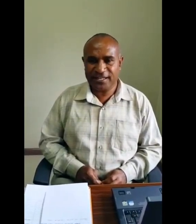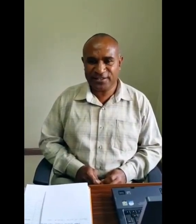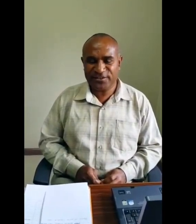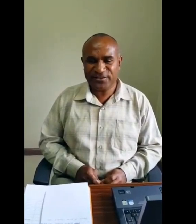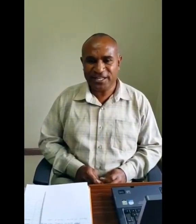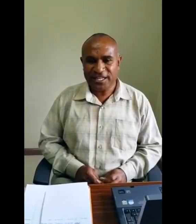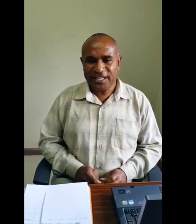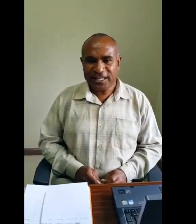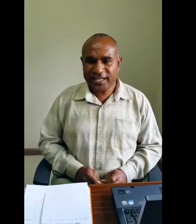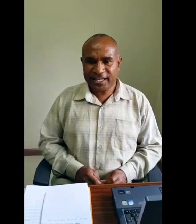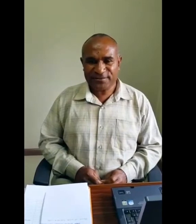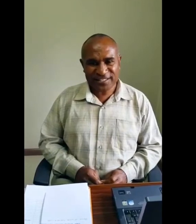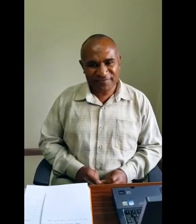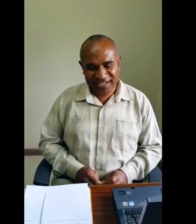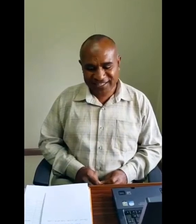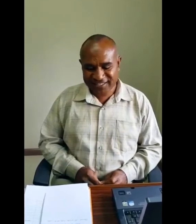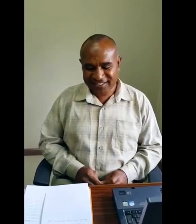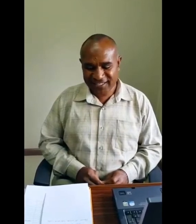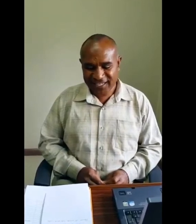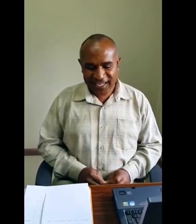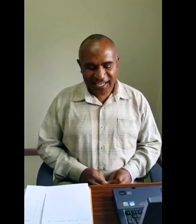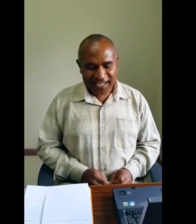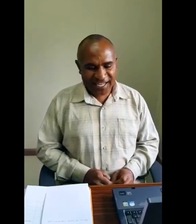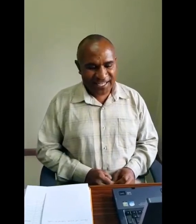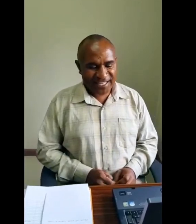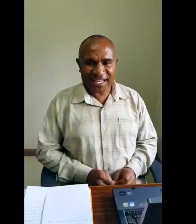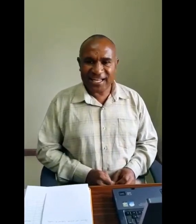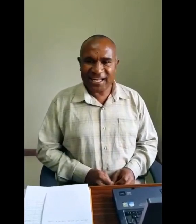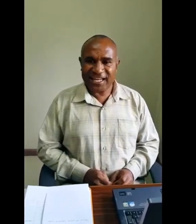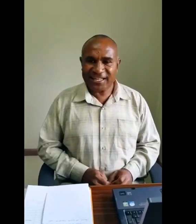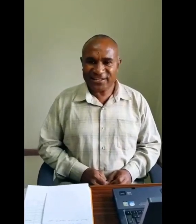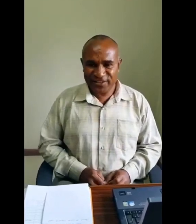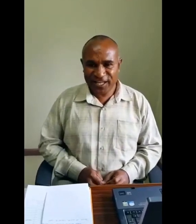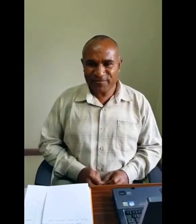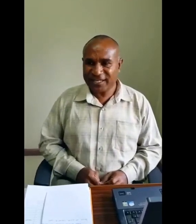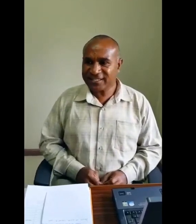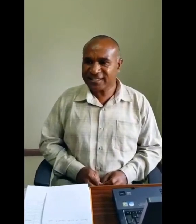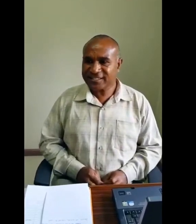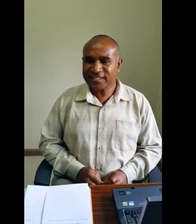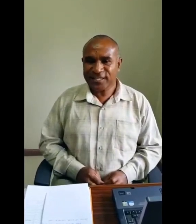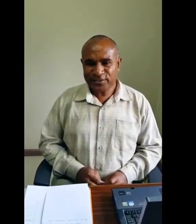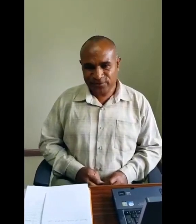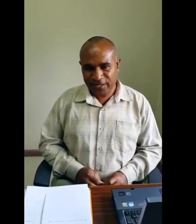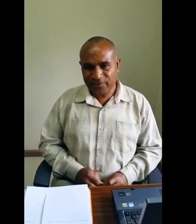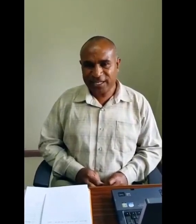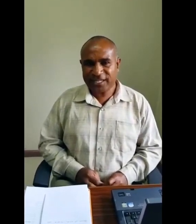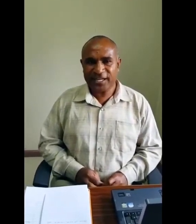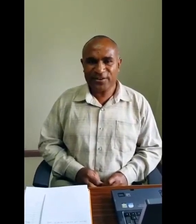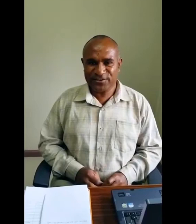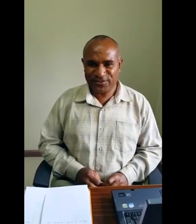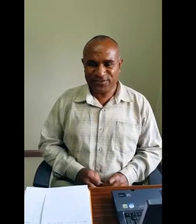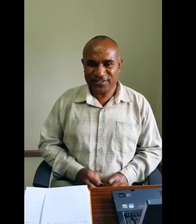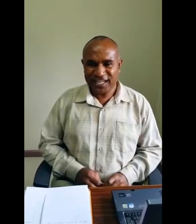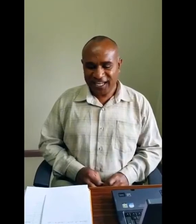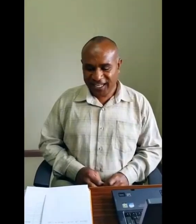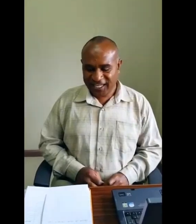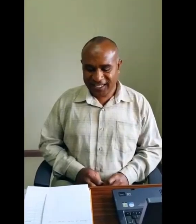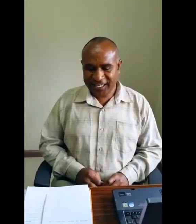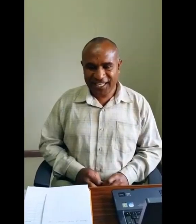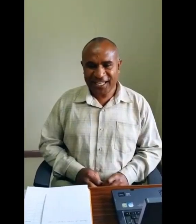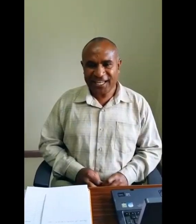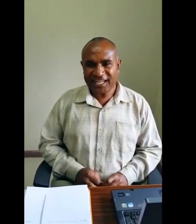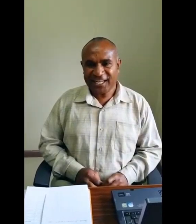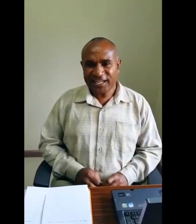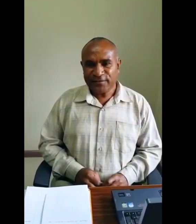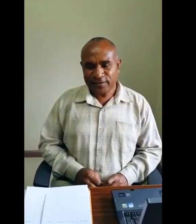that it's going to take us for some months, and it's going to help us to do our work here also.